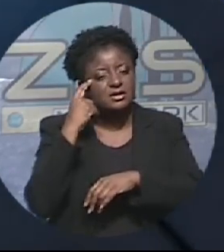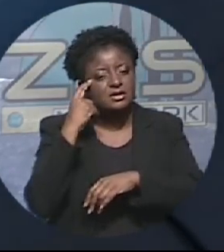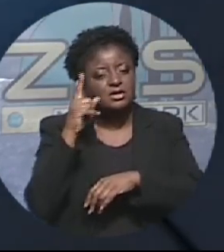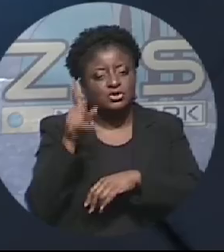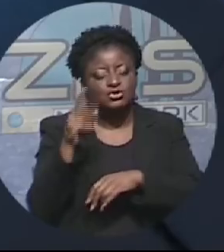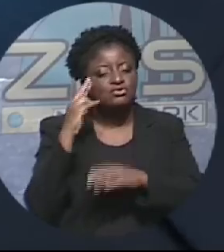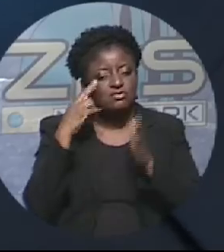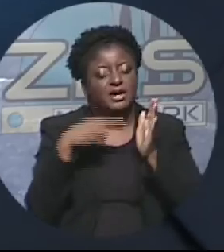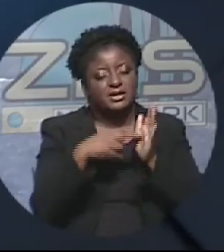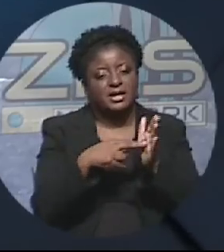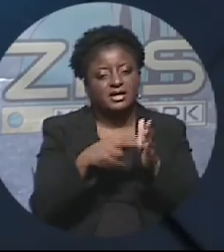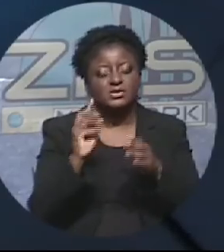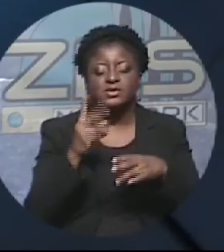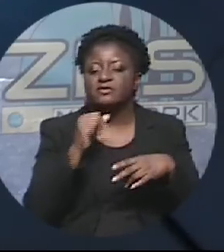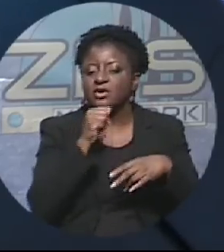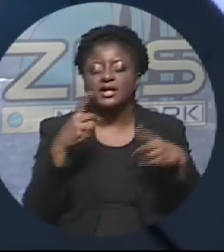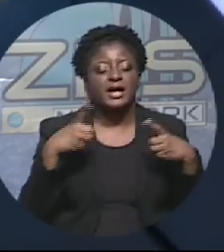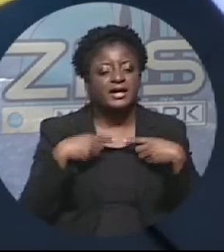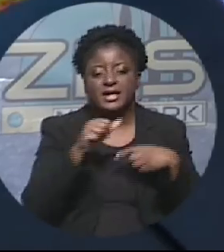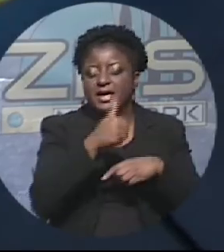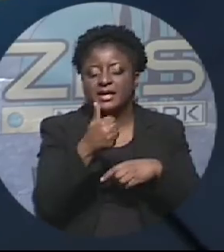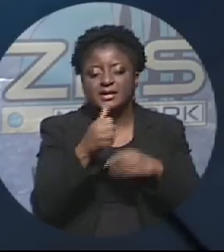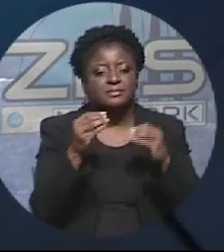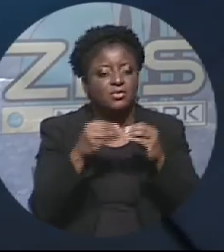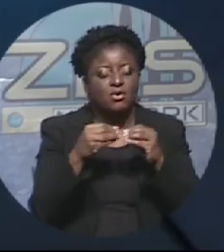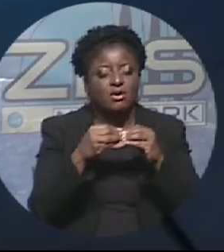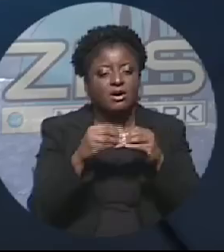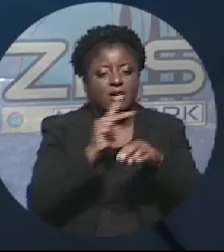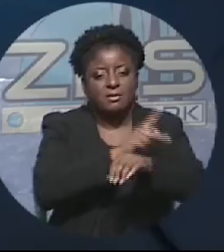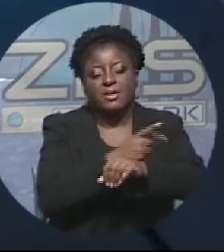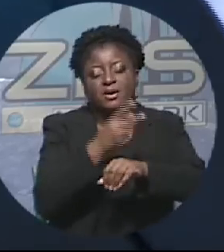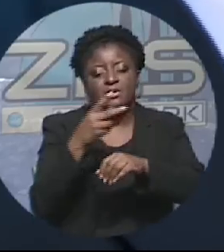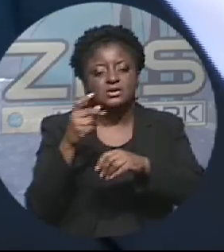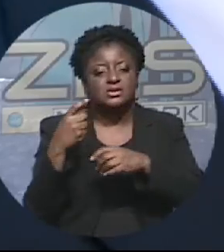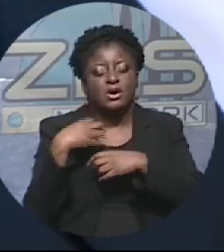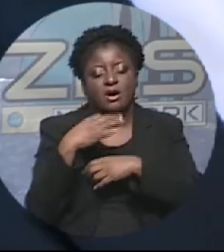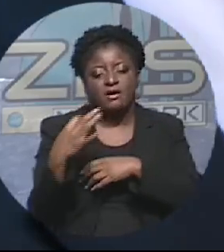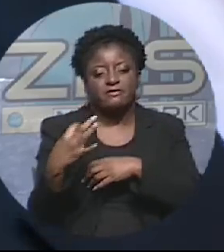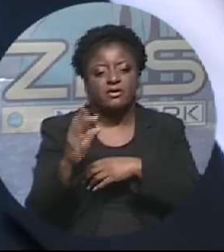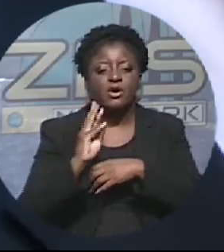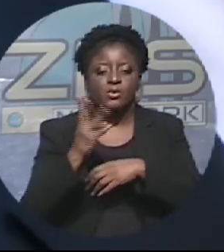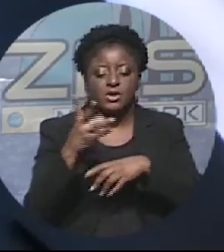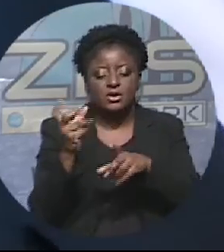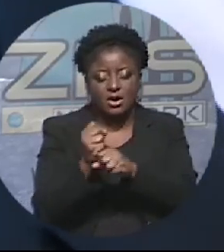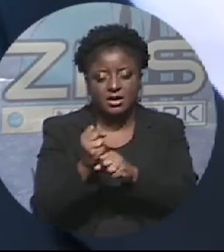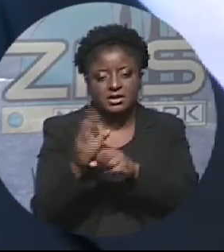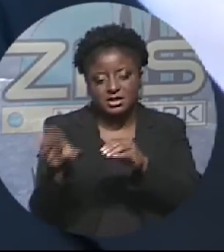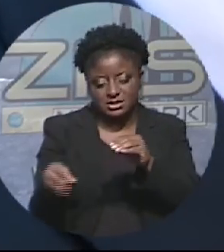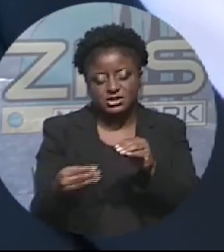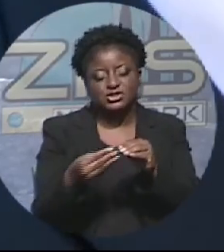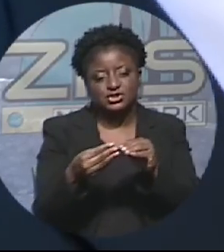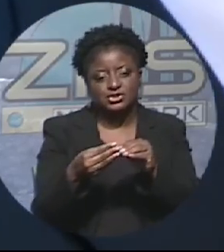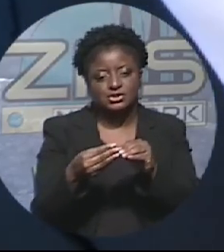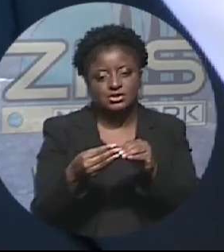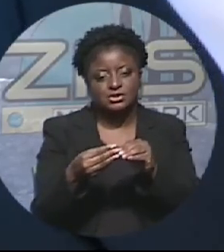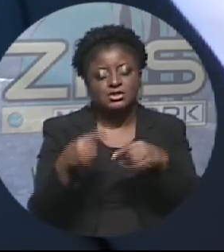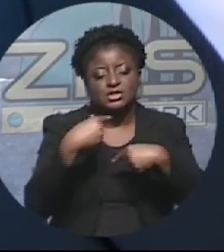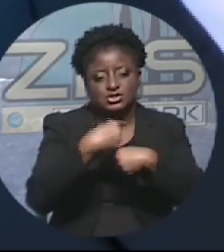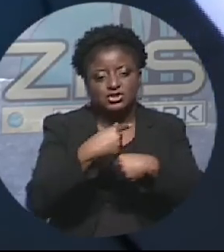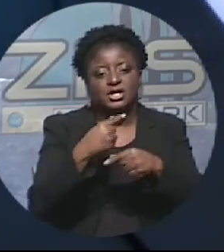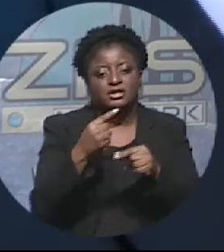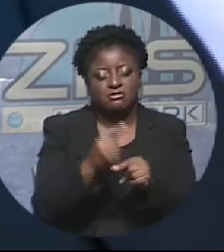since we spoke. So we've got that additional power? We got some additional generating power in, and we have been able